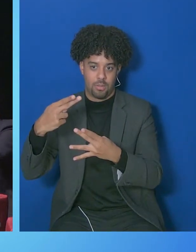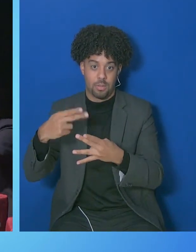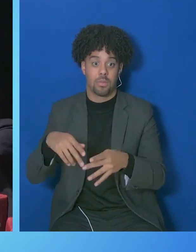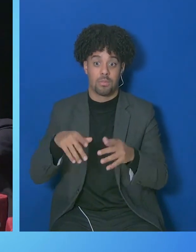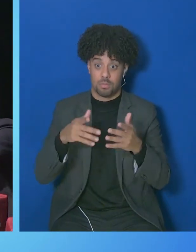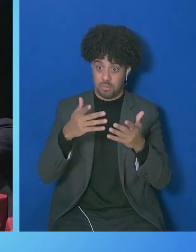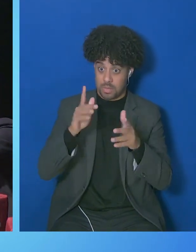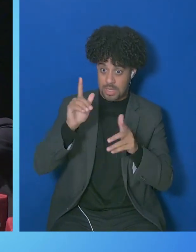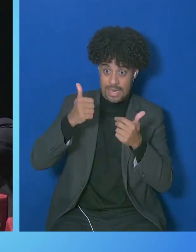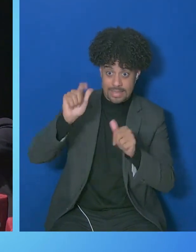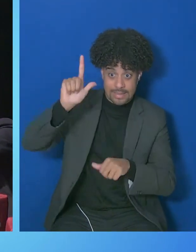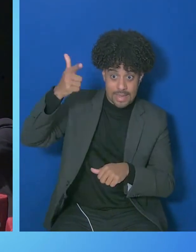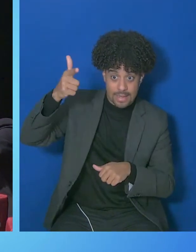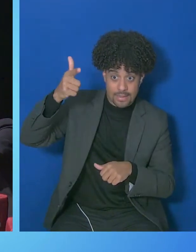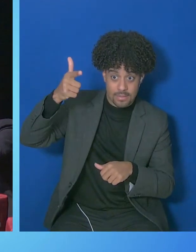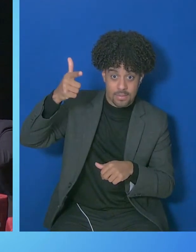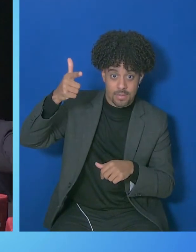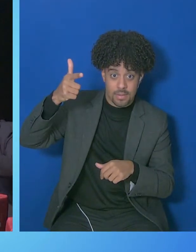motion?